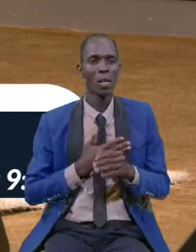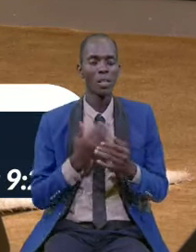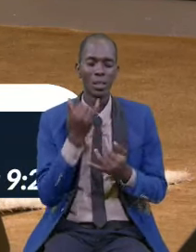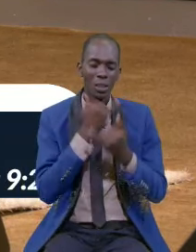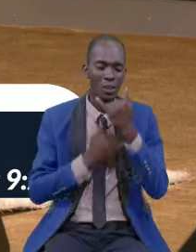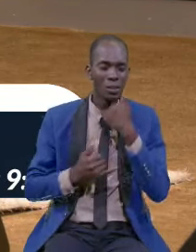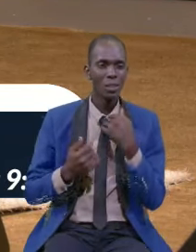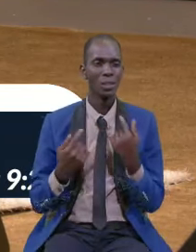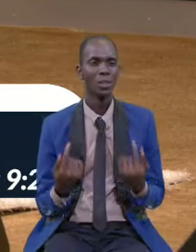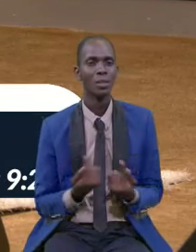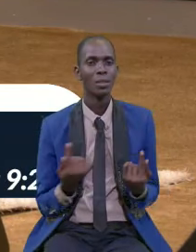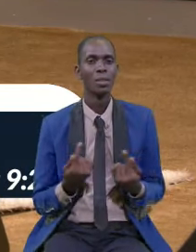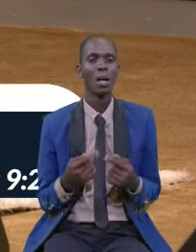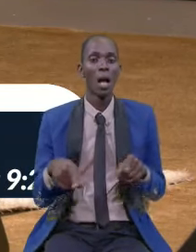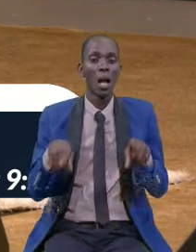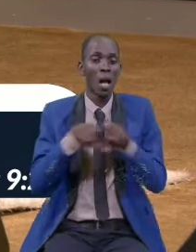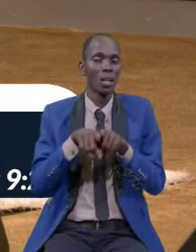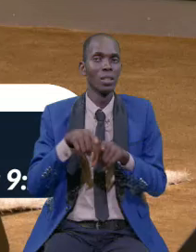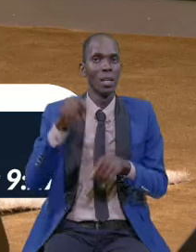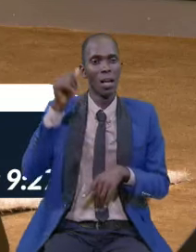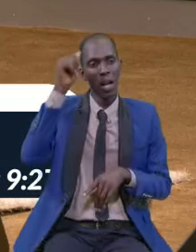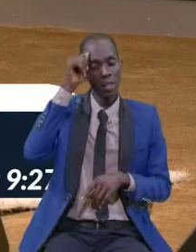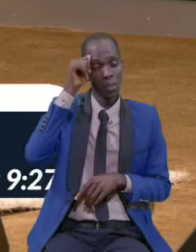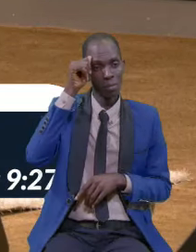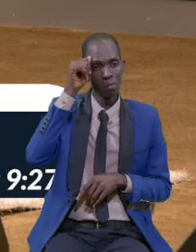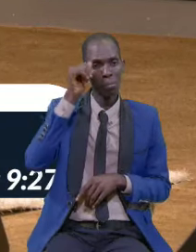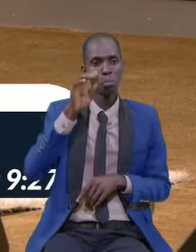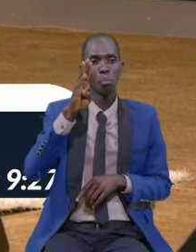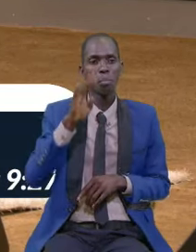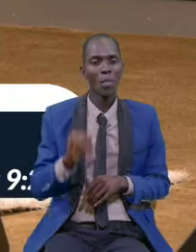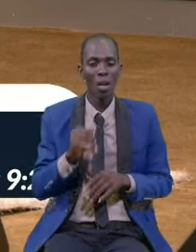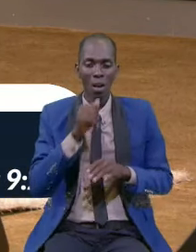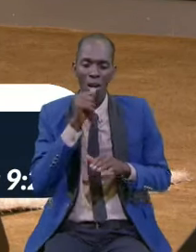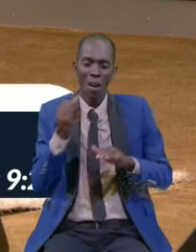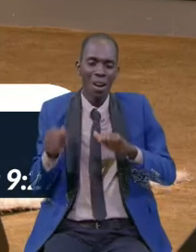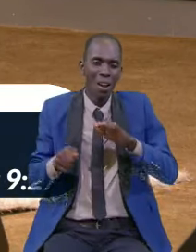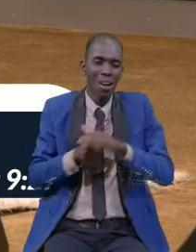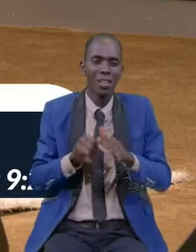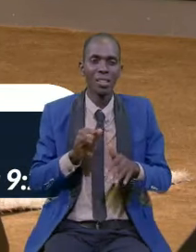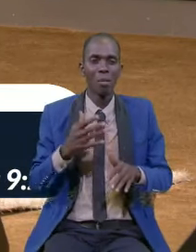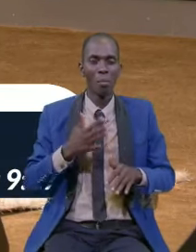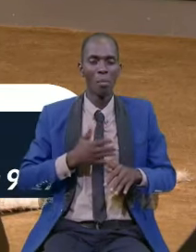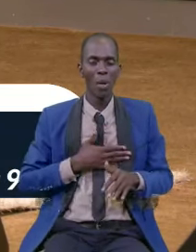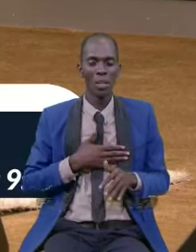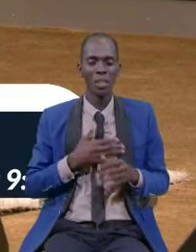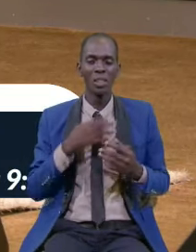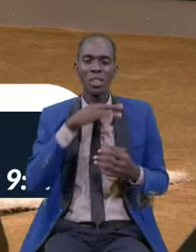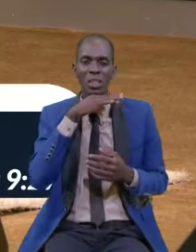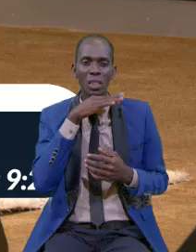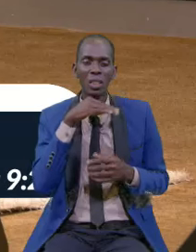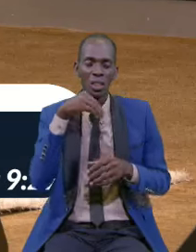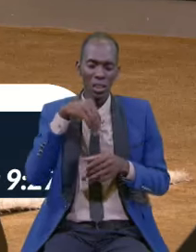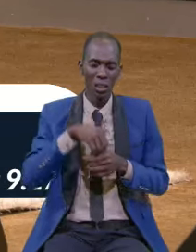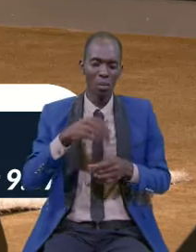as Adam, by hiding my iniquity in my